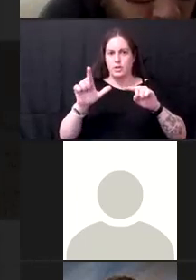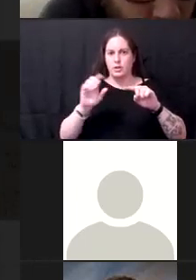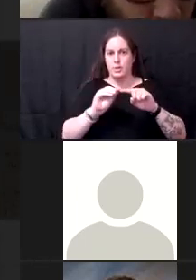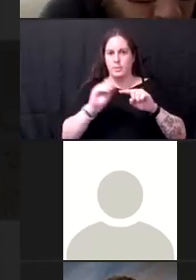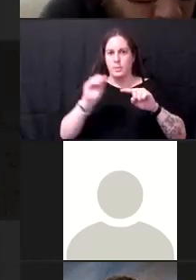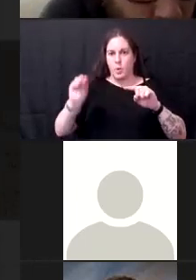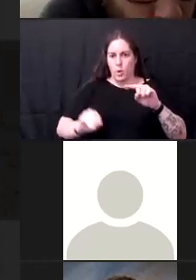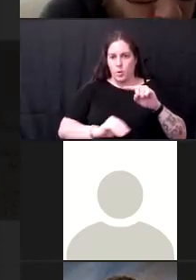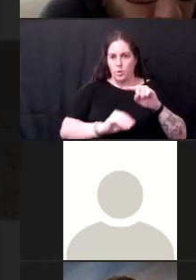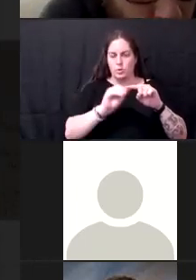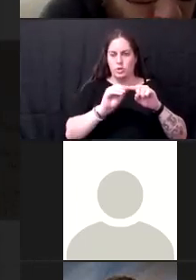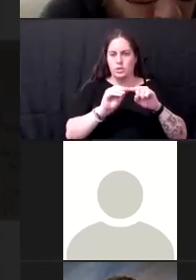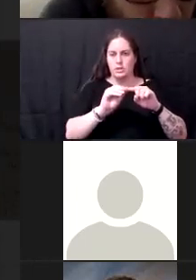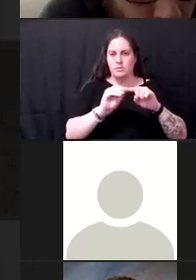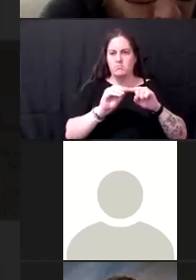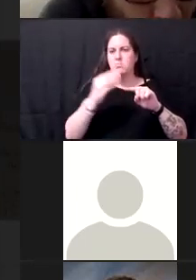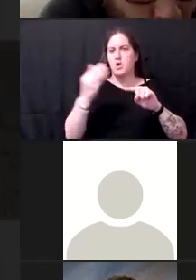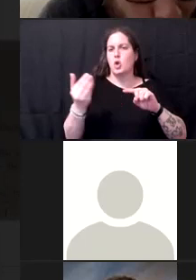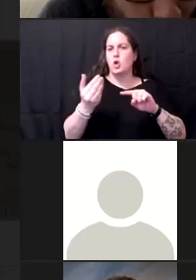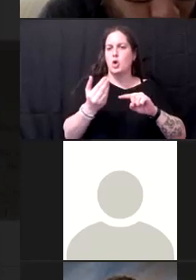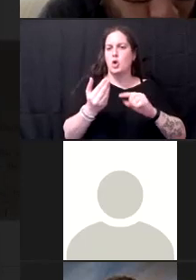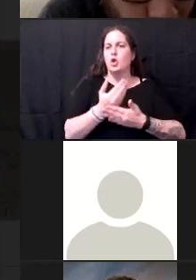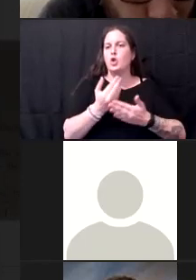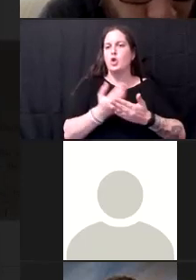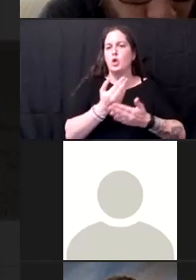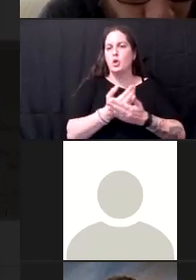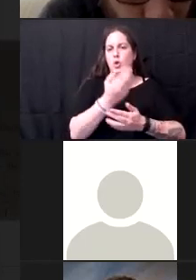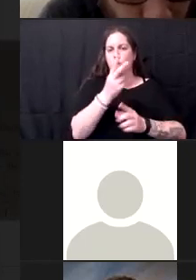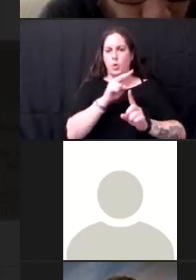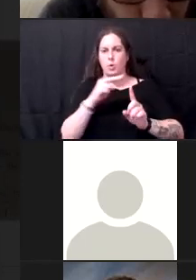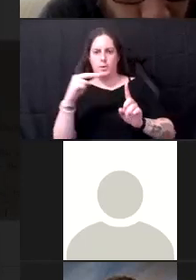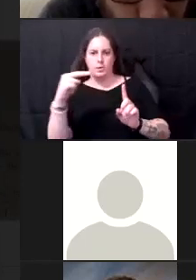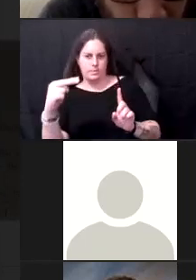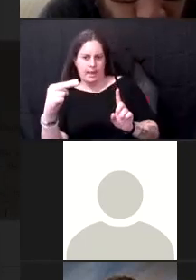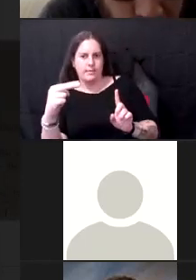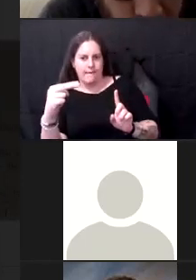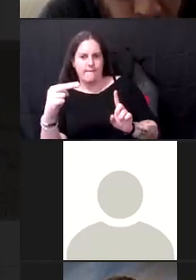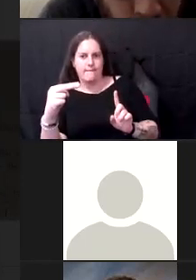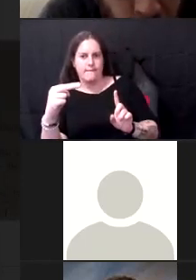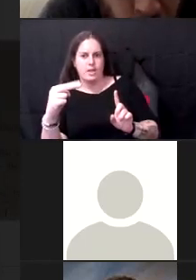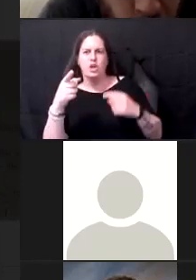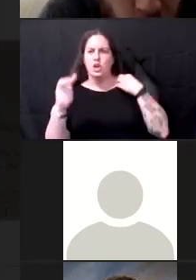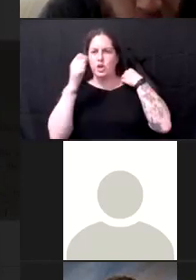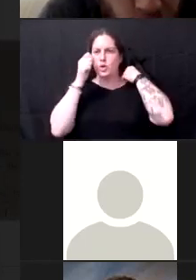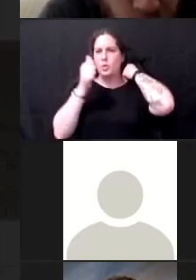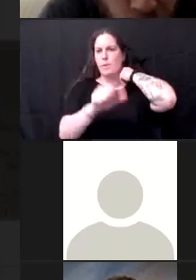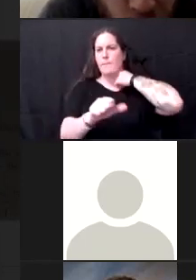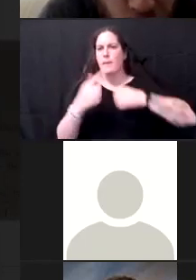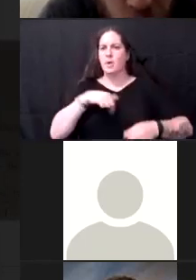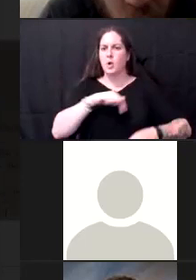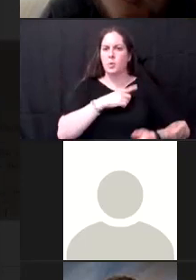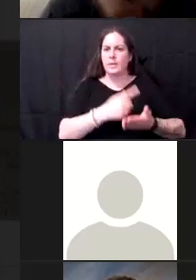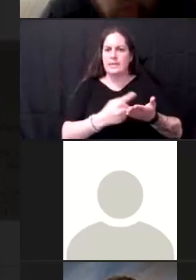looked at in a different way. Okay. So if you recall, when we talked about 2D motion and we talked